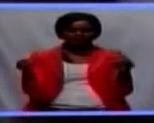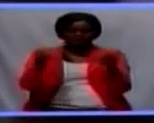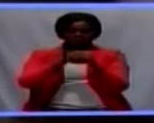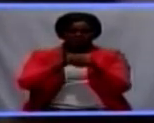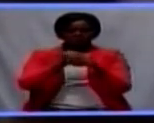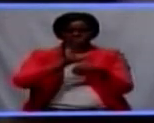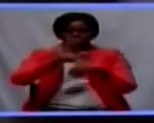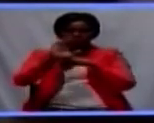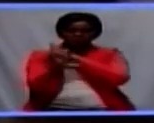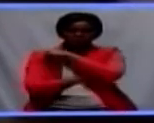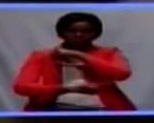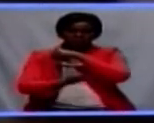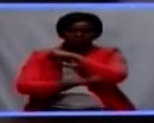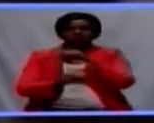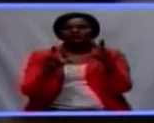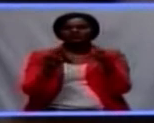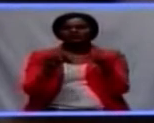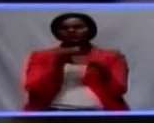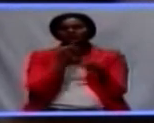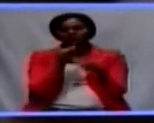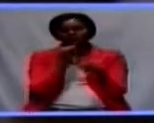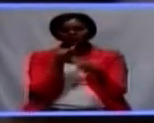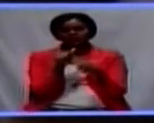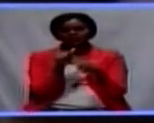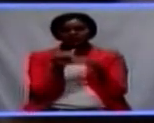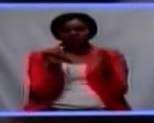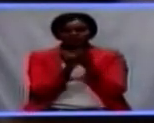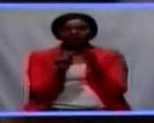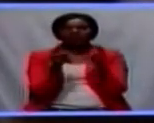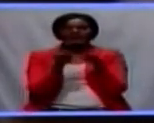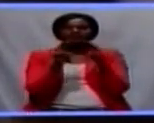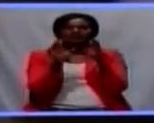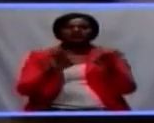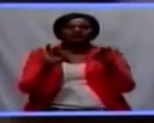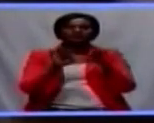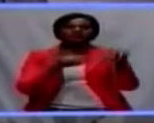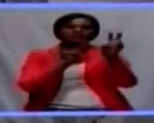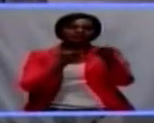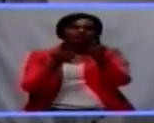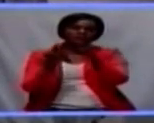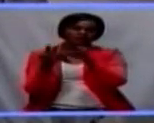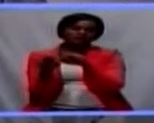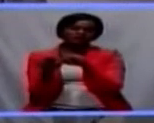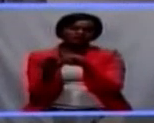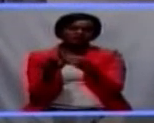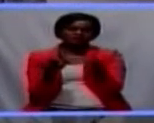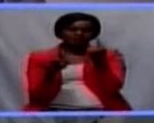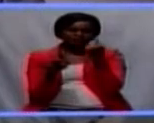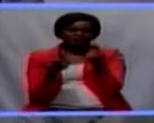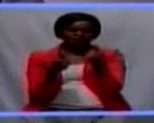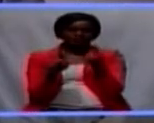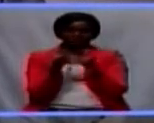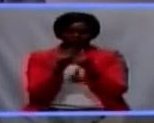penalties? Is that no, it's not. No, in fact, that is a very important observation. One of the